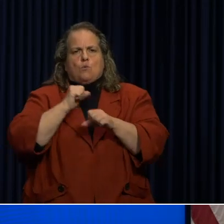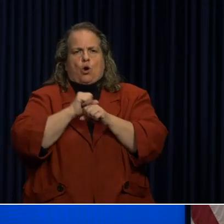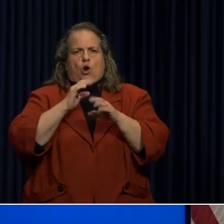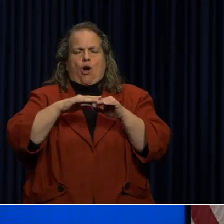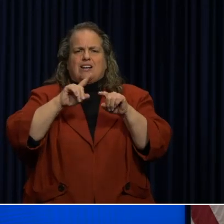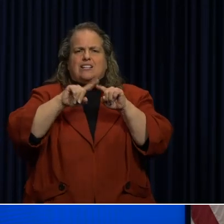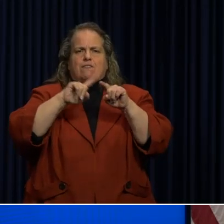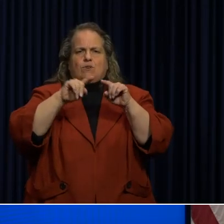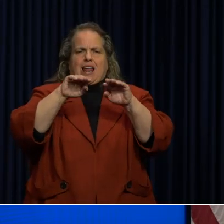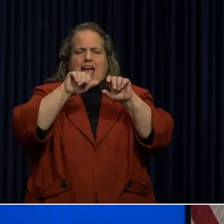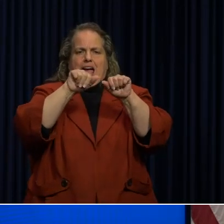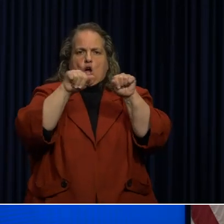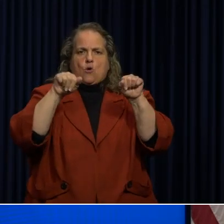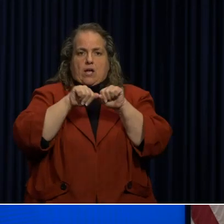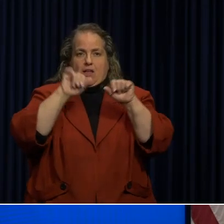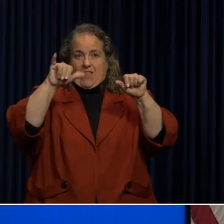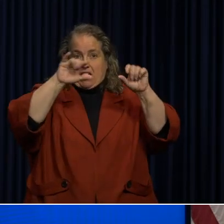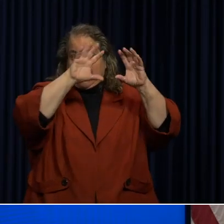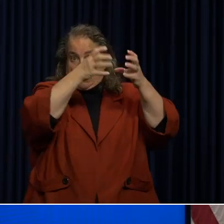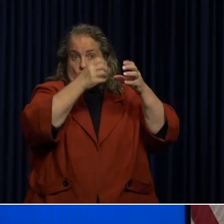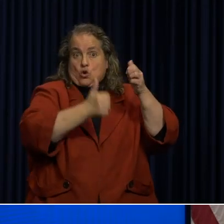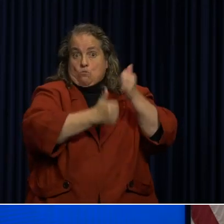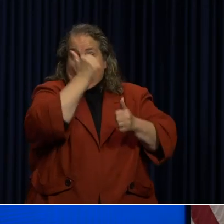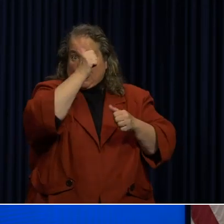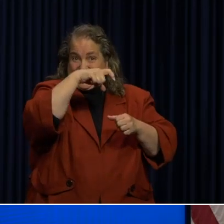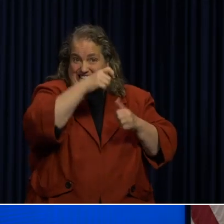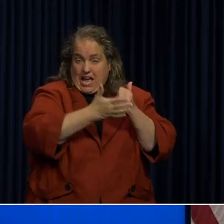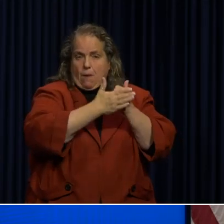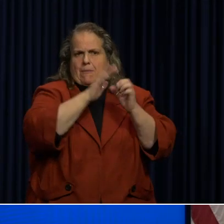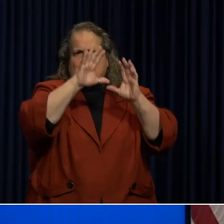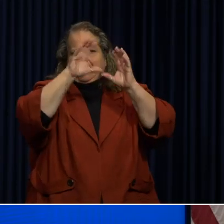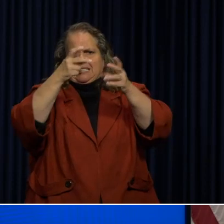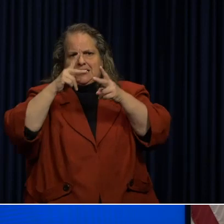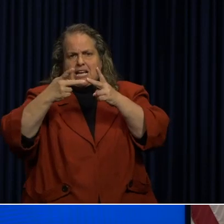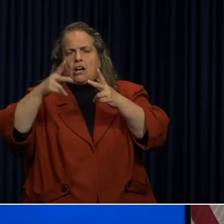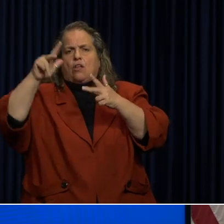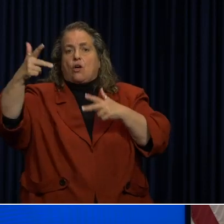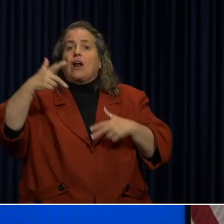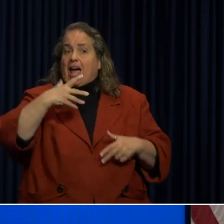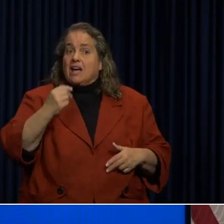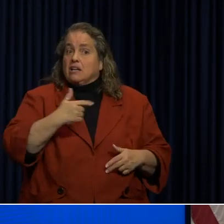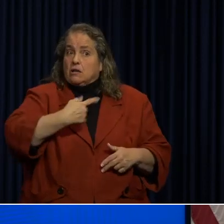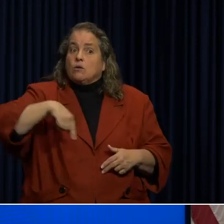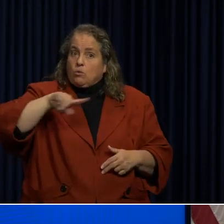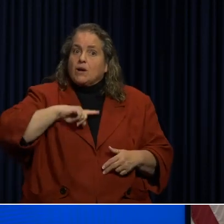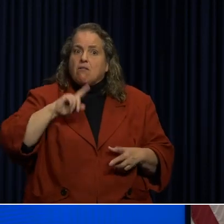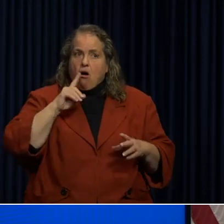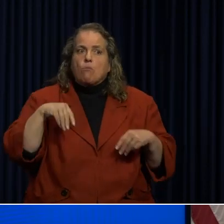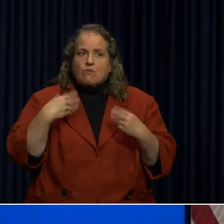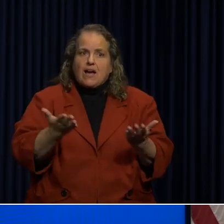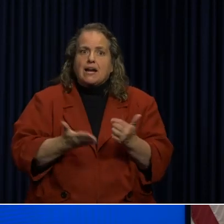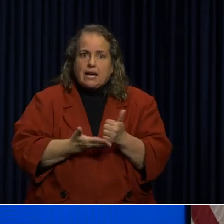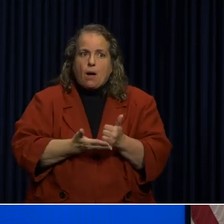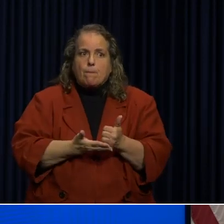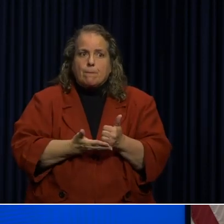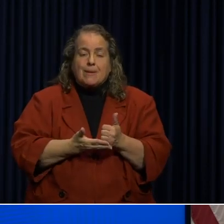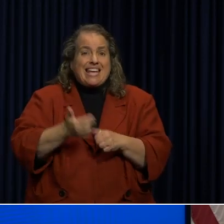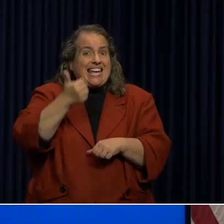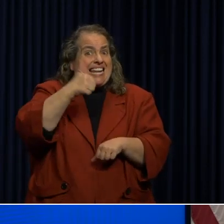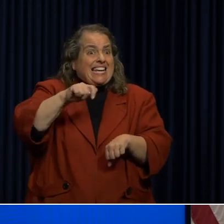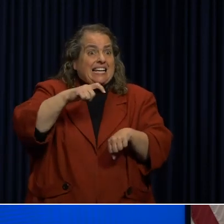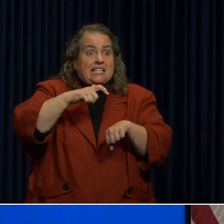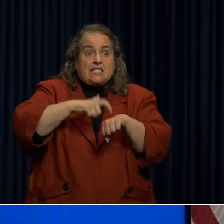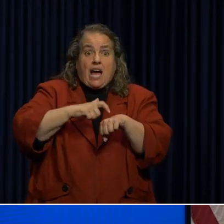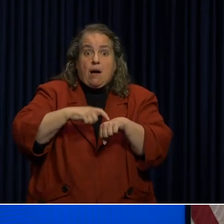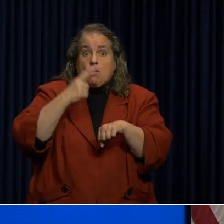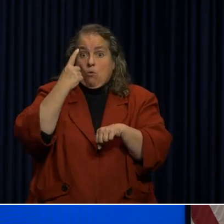for testing those that need the most help. And we have been providing help. Anytime a facility has a